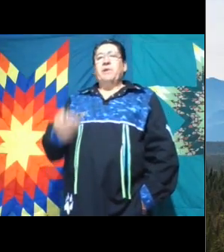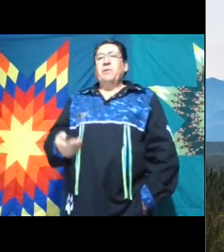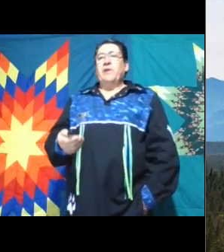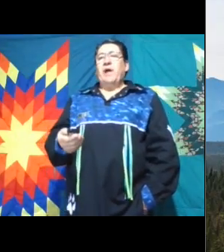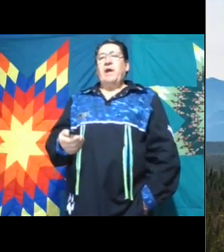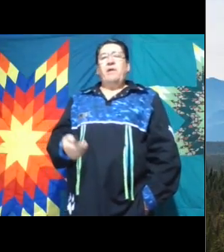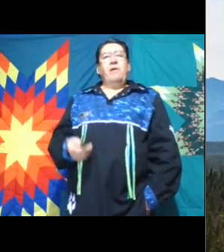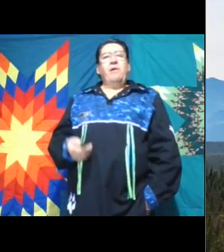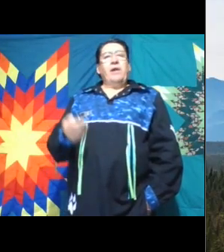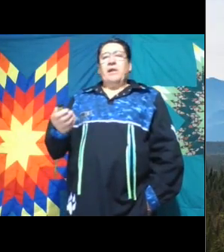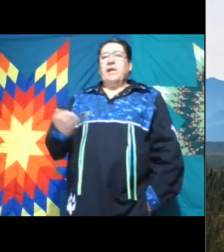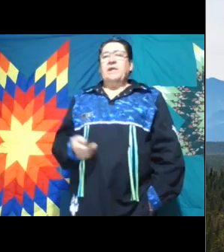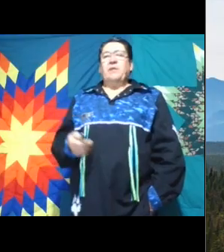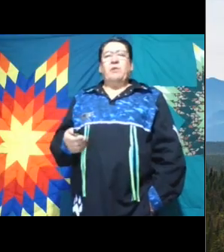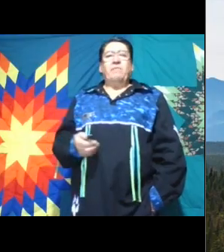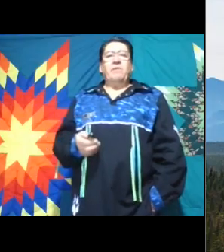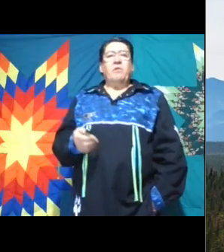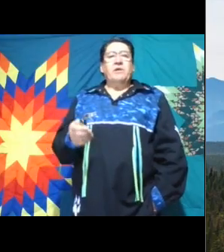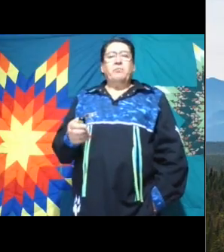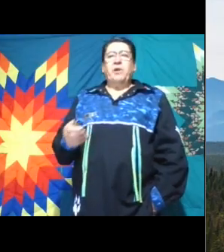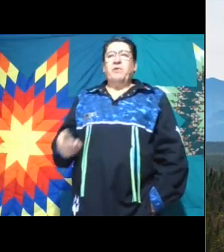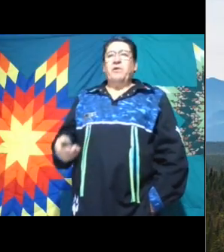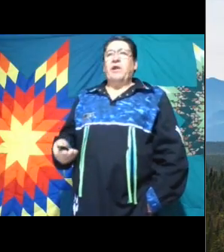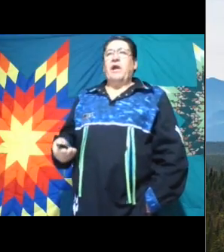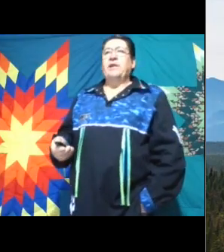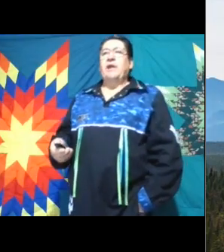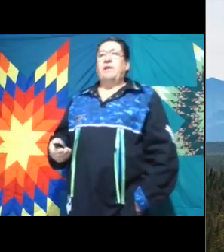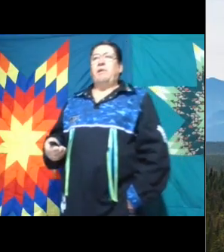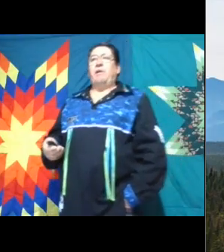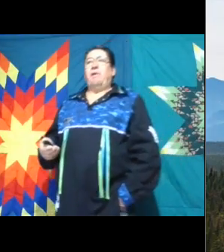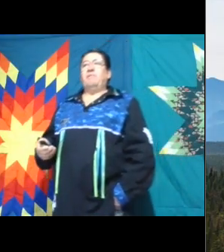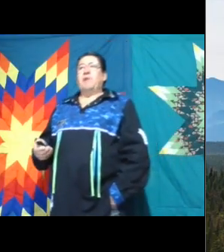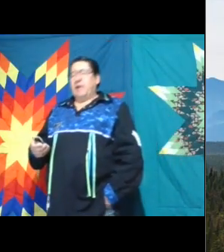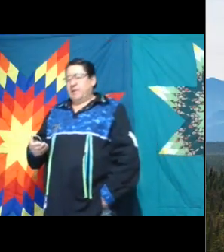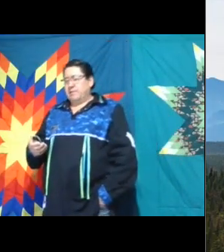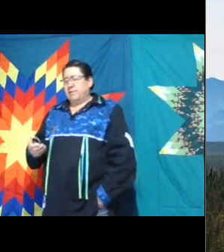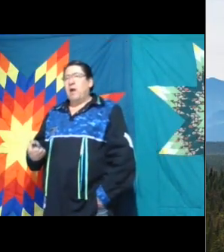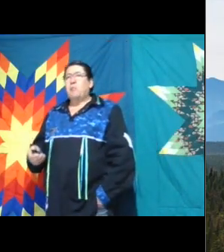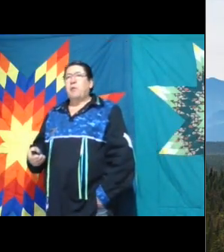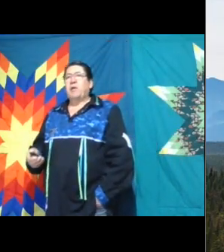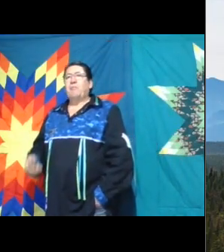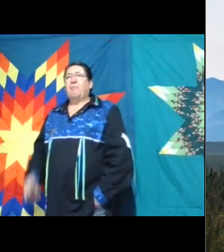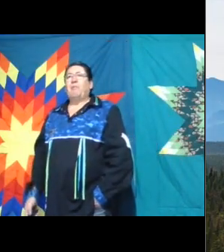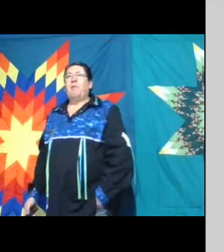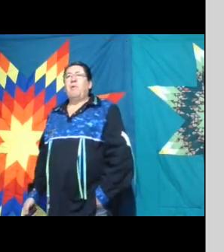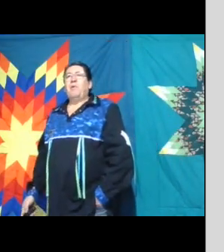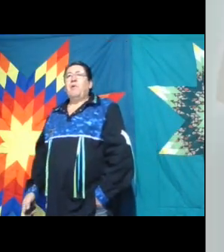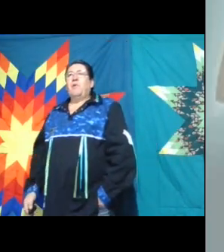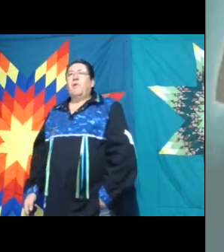perspective to that. And like I said, we'll have the question period at the end of today's topic.